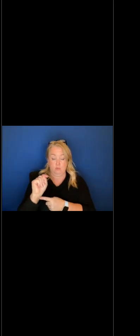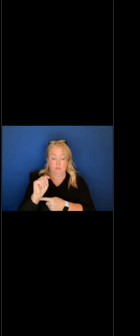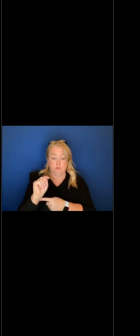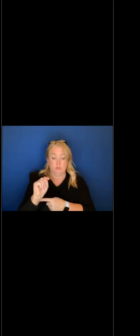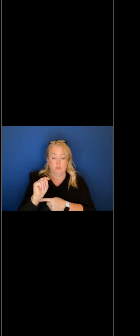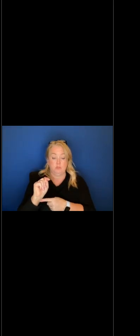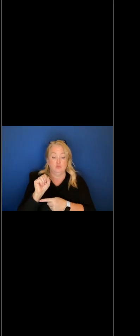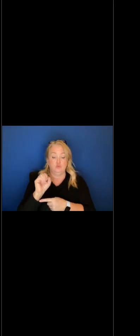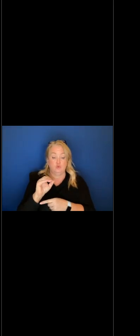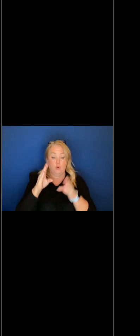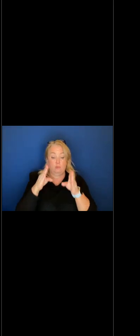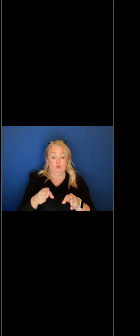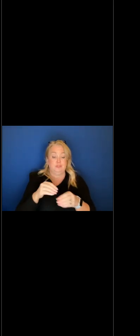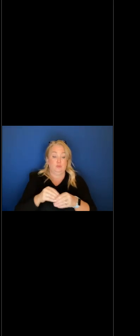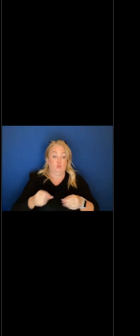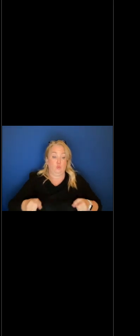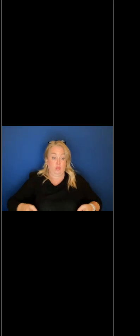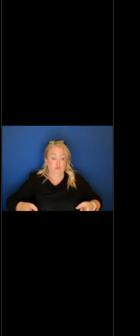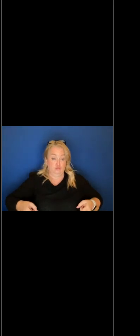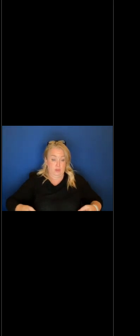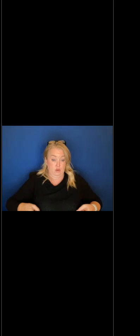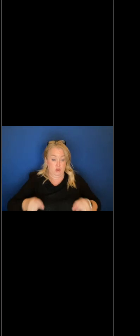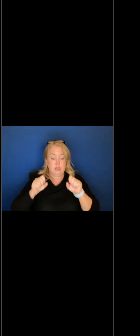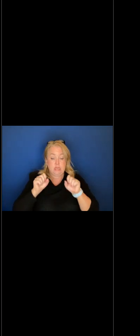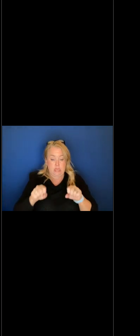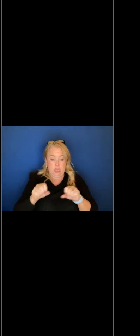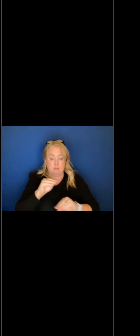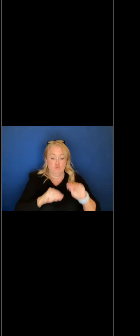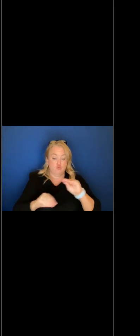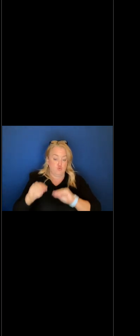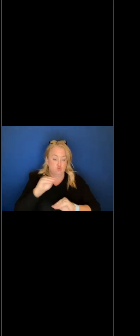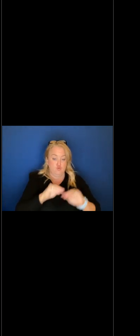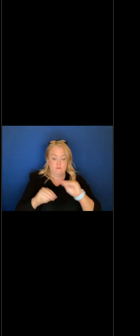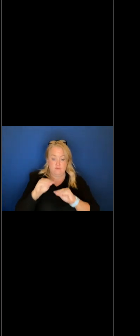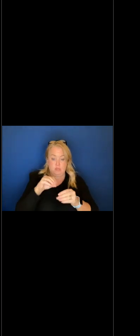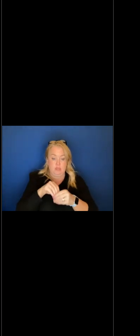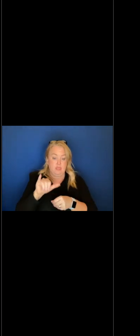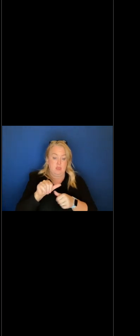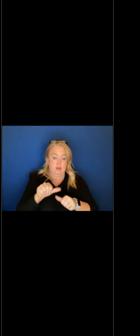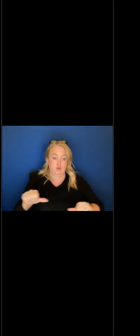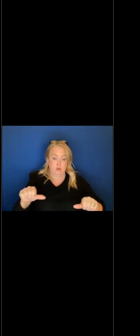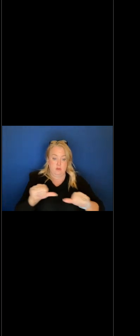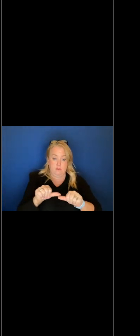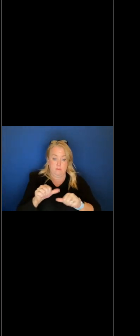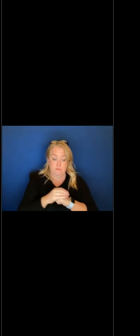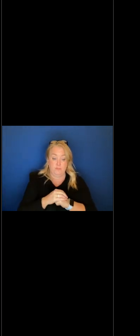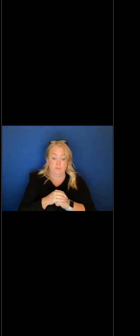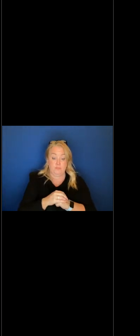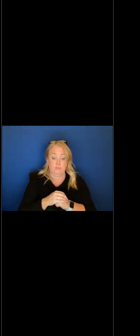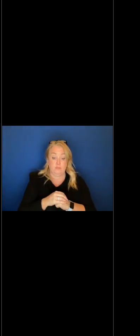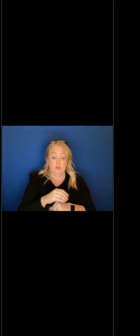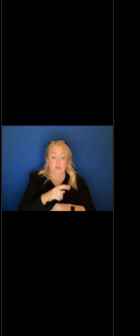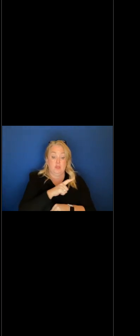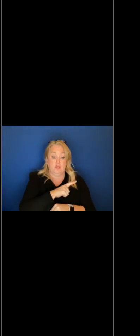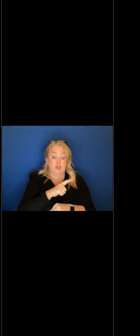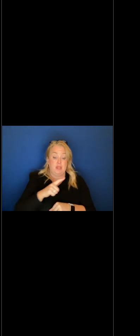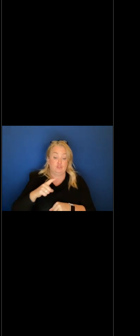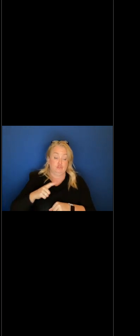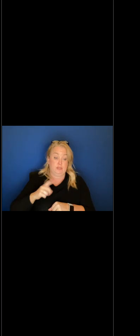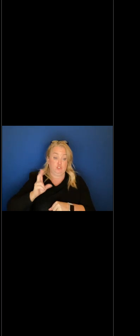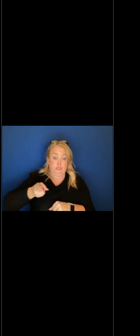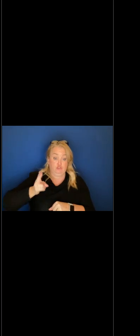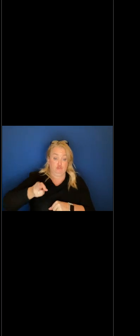a person in a wheelchair can maneuver about the space. The legislative history